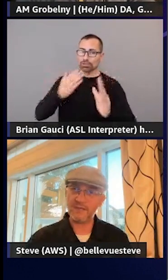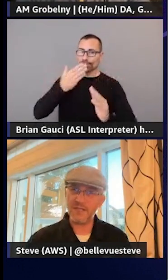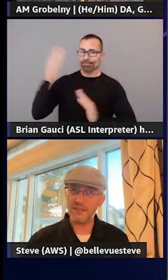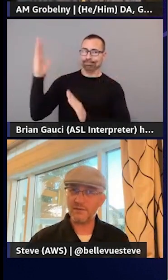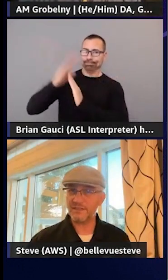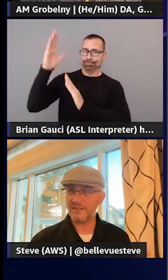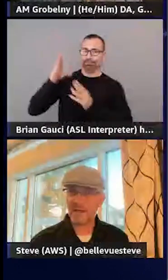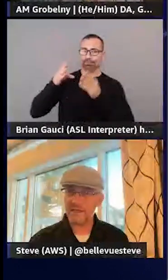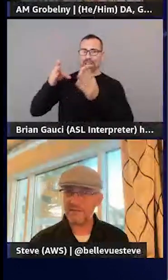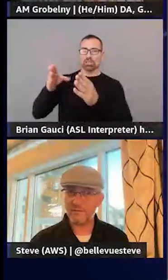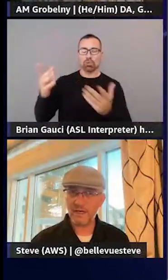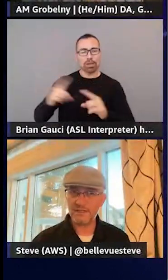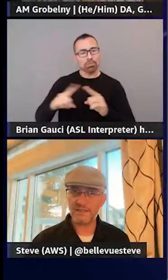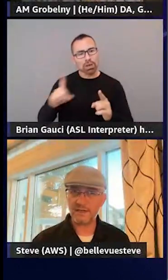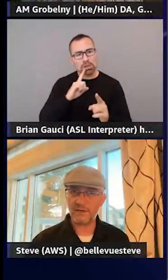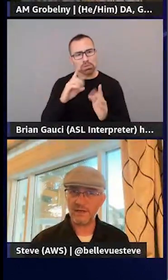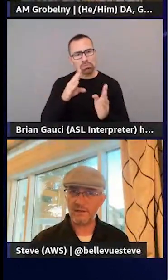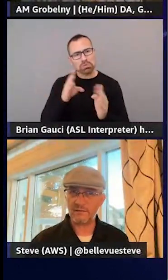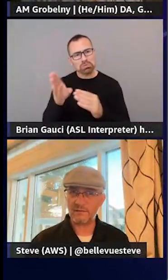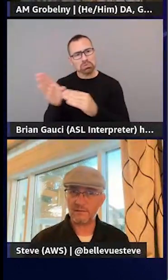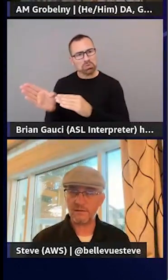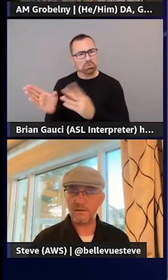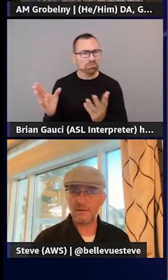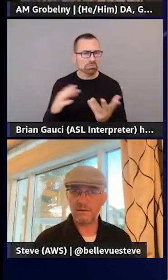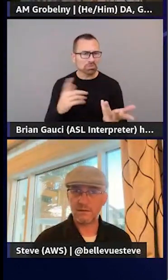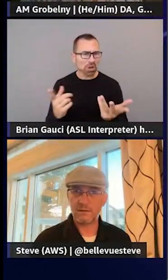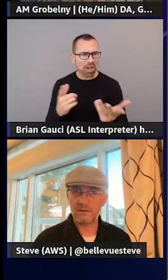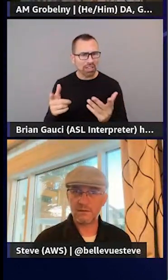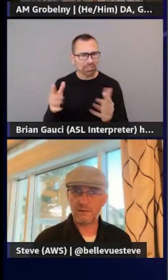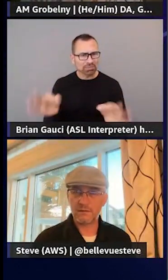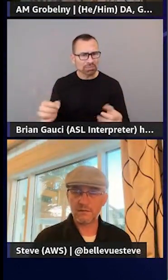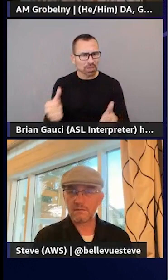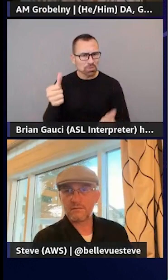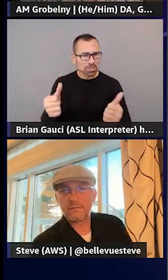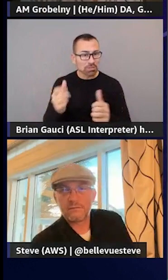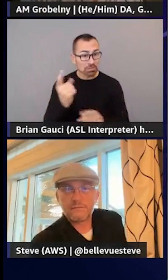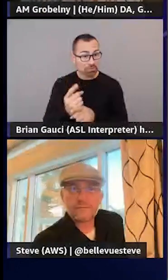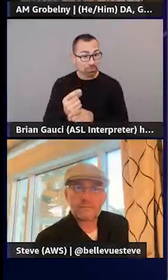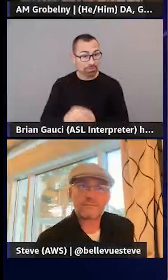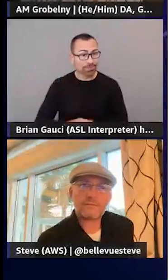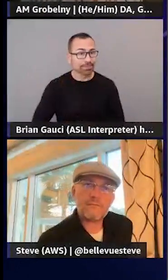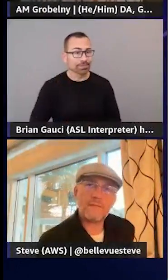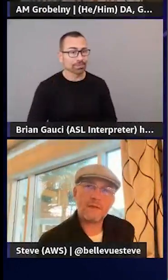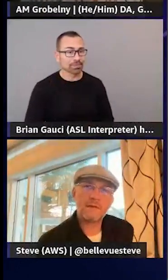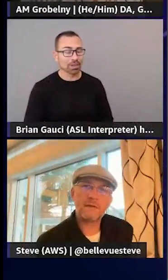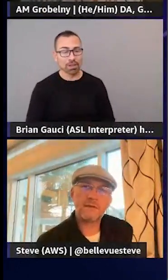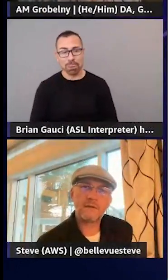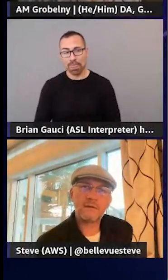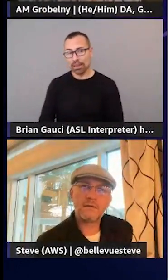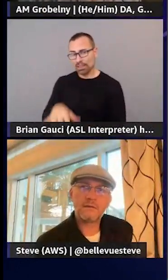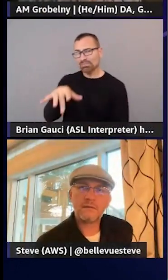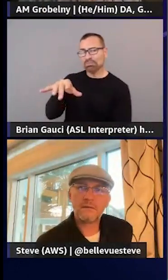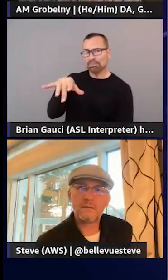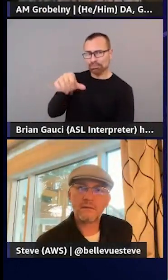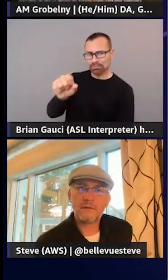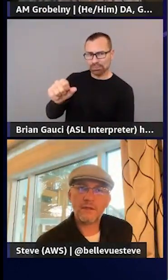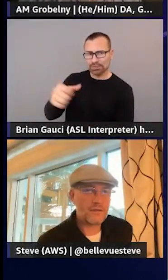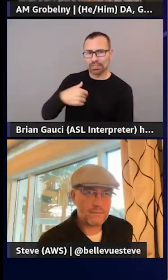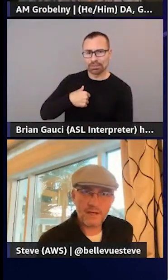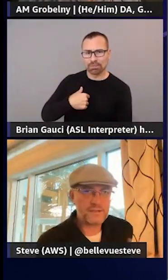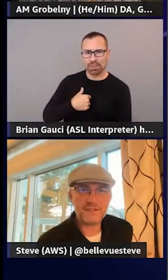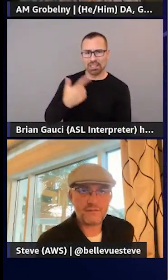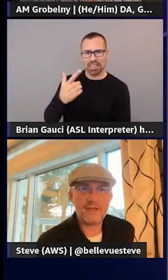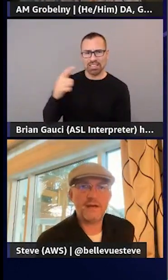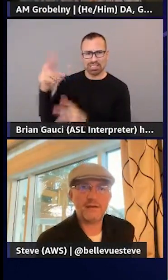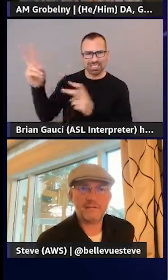I could potentially do it slightly different ways. Is that right? Yeah, I mean, look, I just downloaded the data. If I wanted to, I could like brute force. You